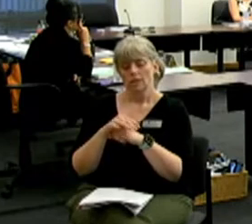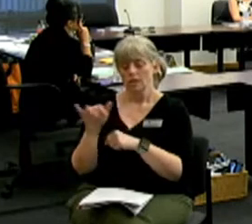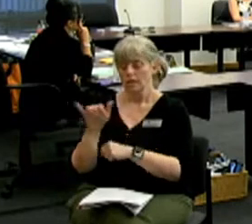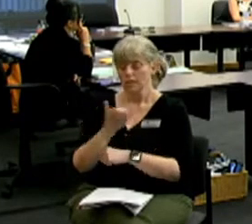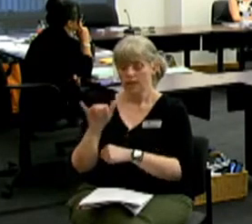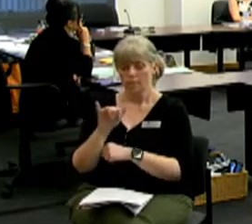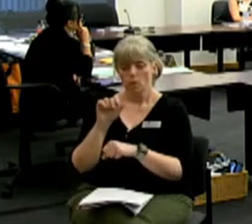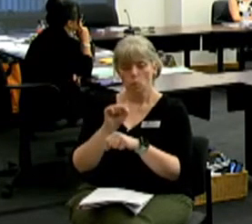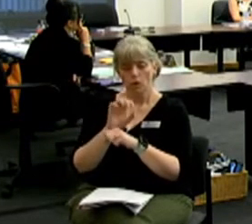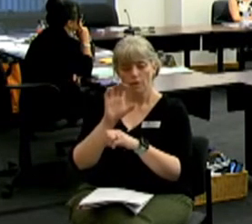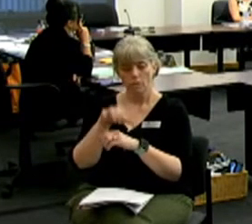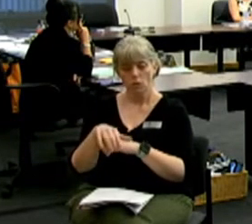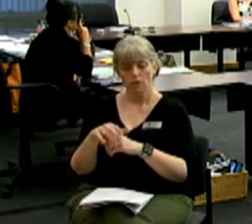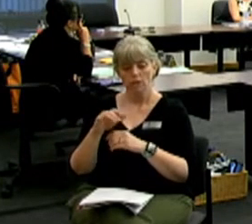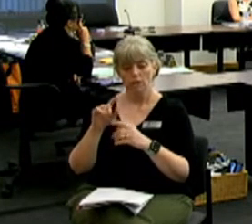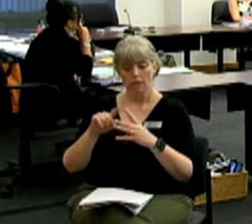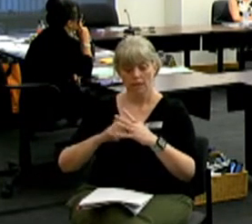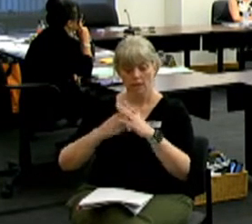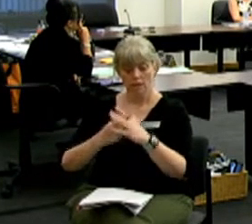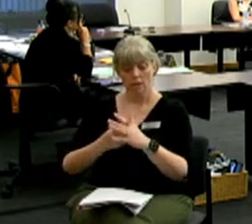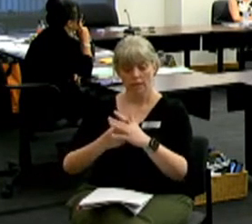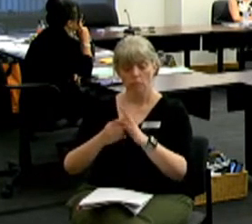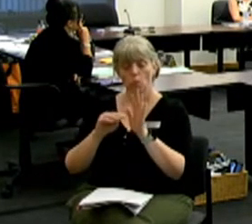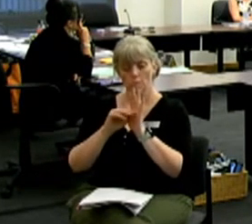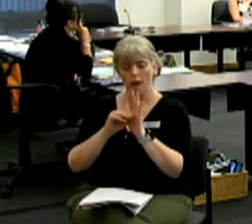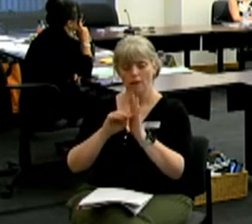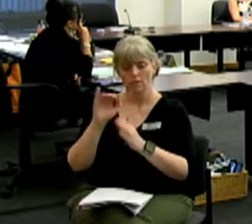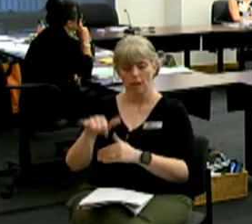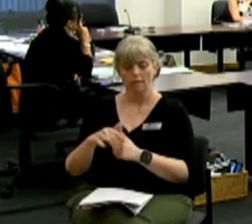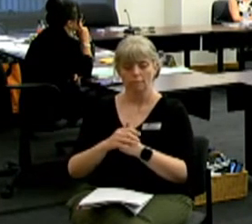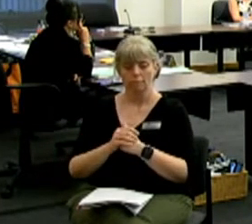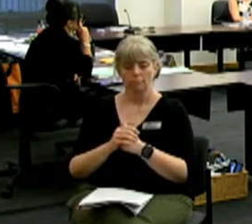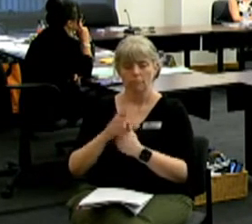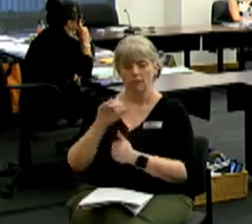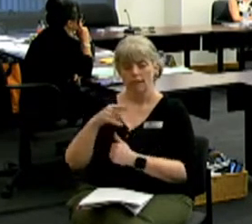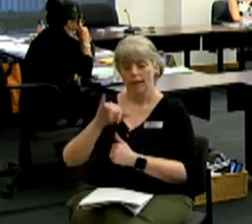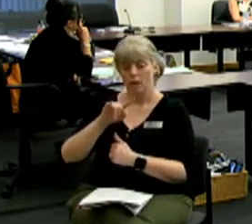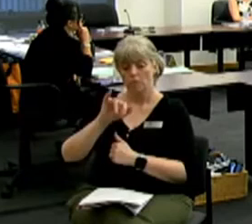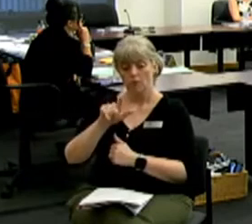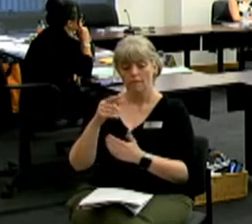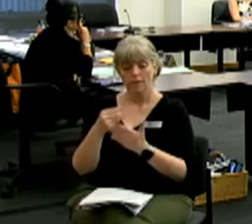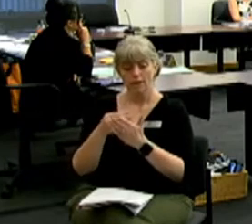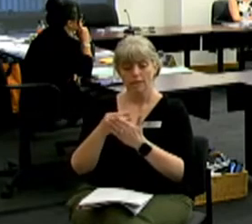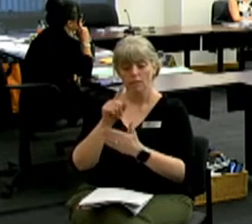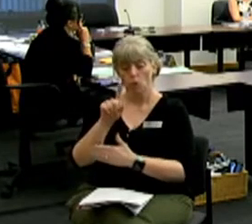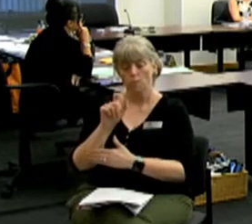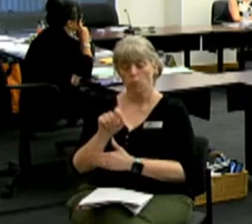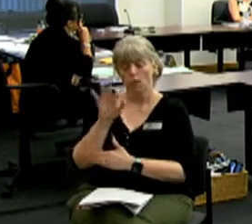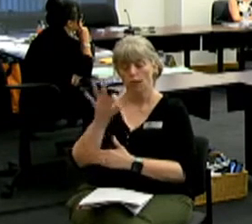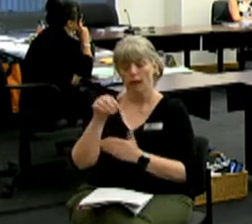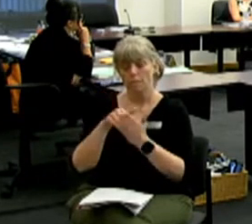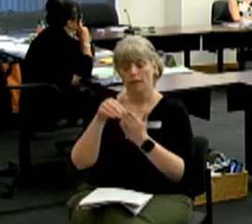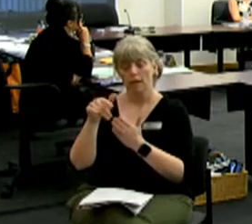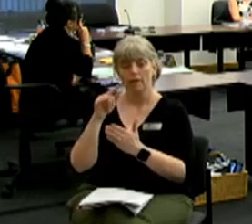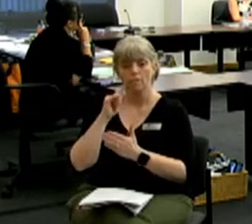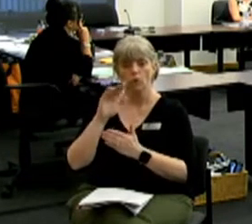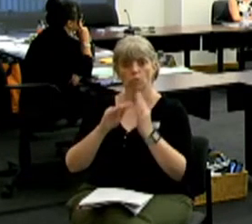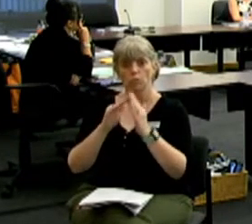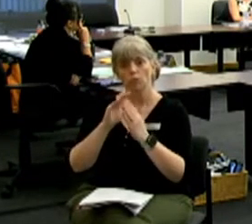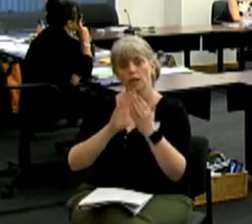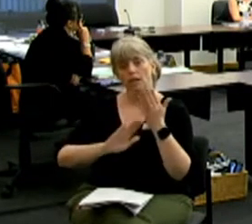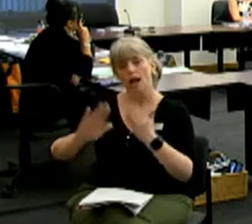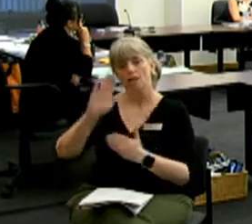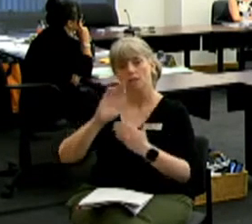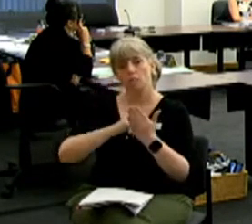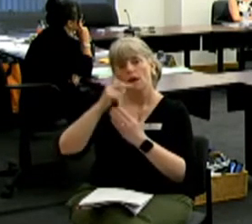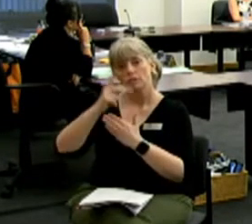the Workforce Equity Initiative, model after that. Capital funds have been 1.9 million for new community college capital projects